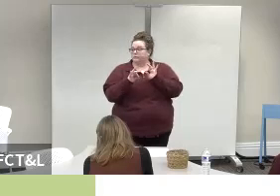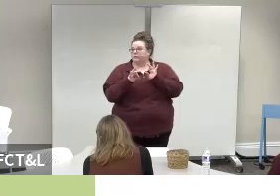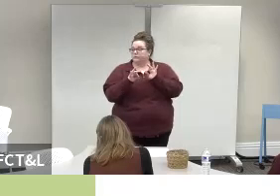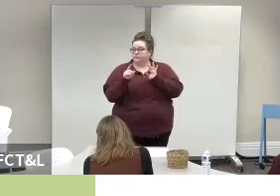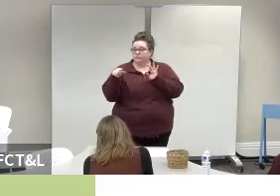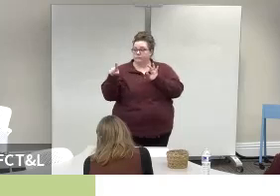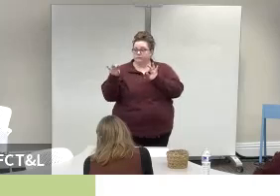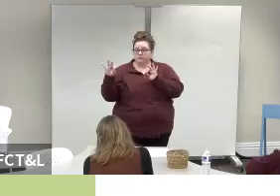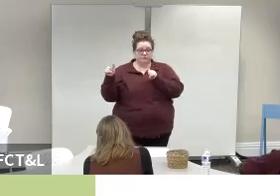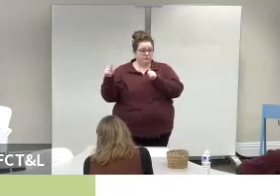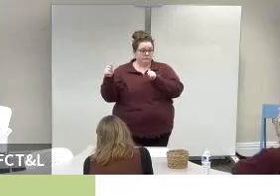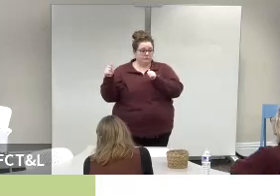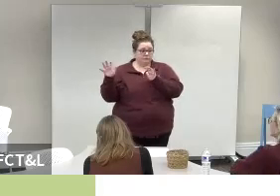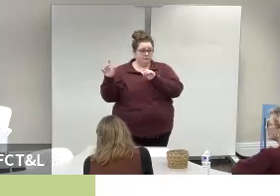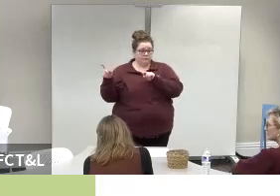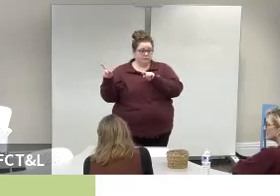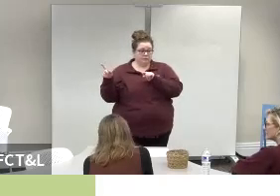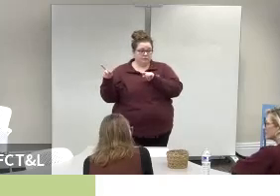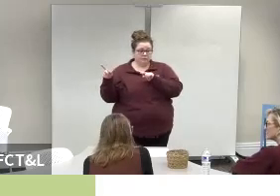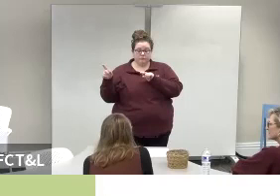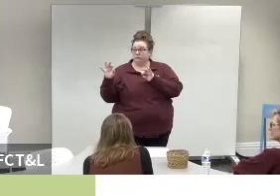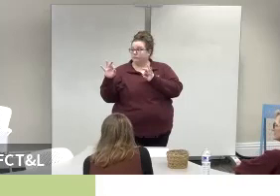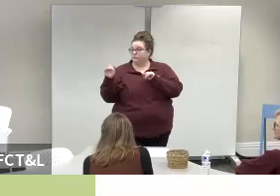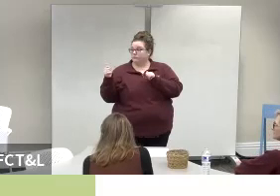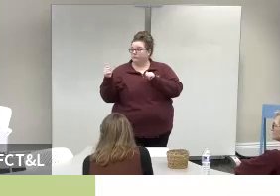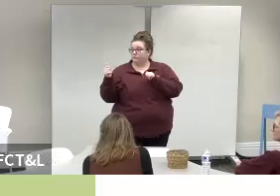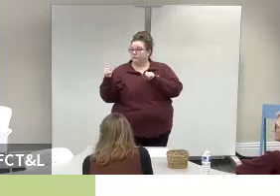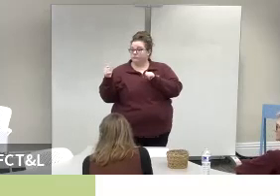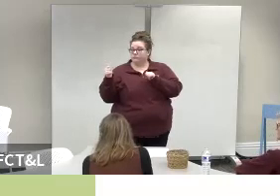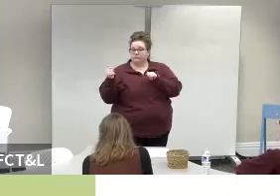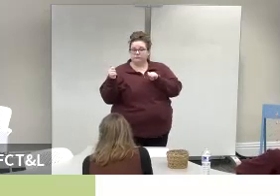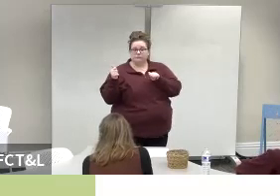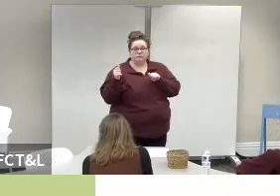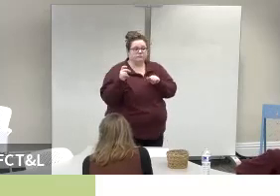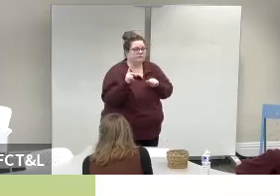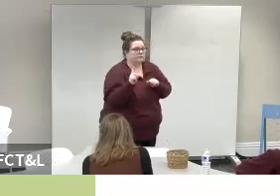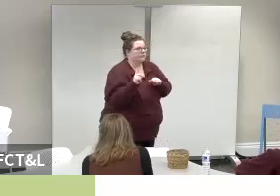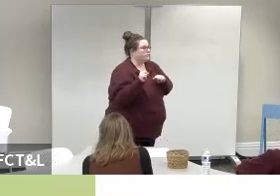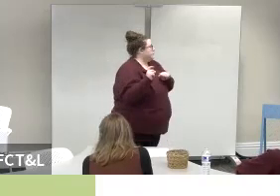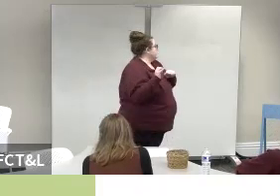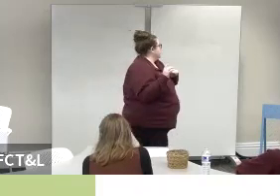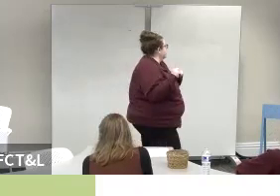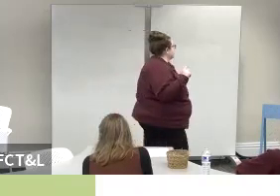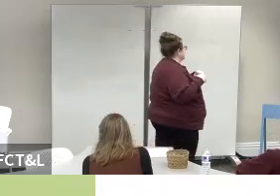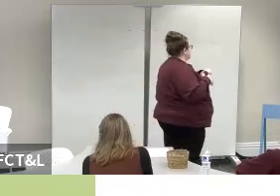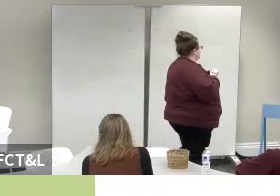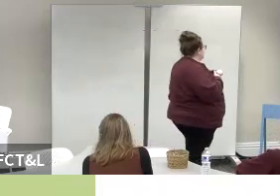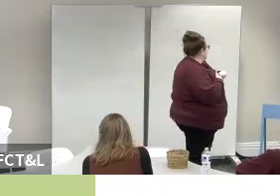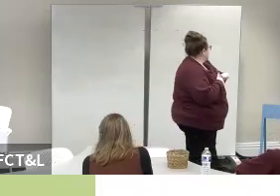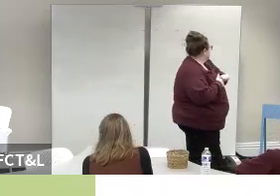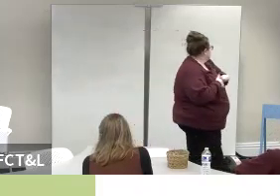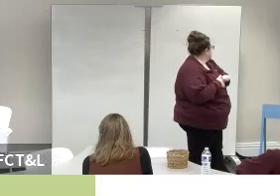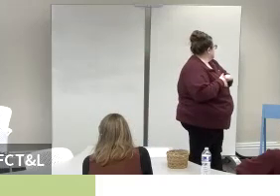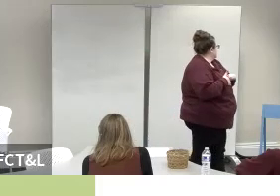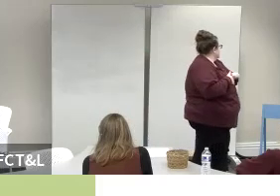and the interpreter, you're gonna look at the interpreter. All right, is everybody good? Engage with you as opposed to, Yeah,